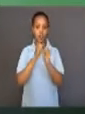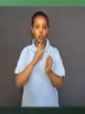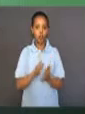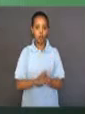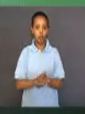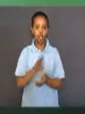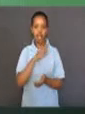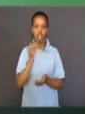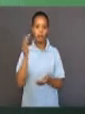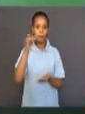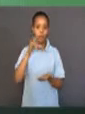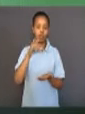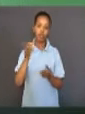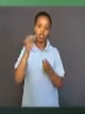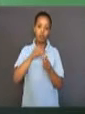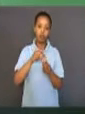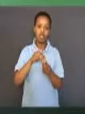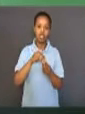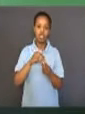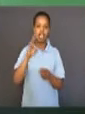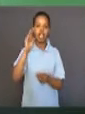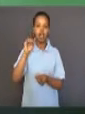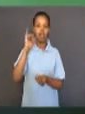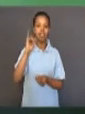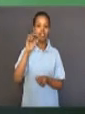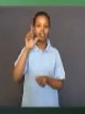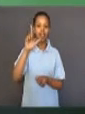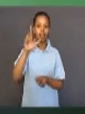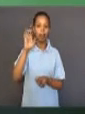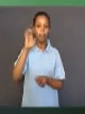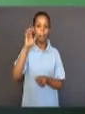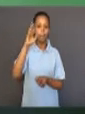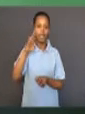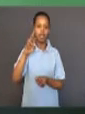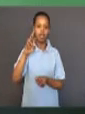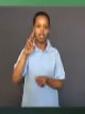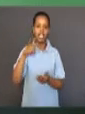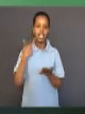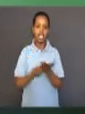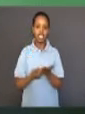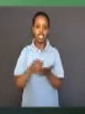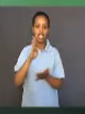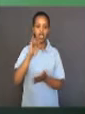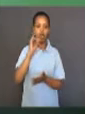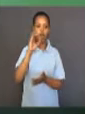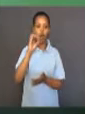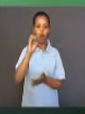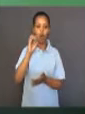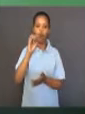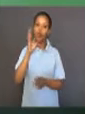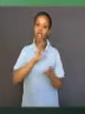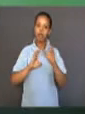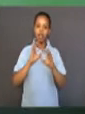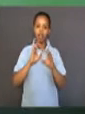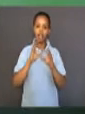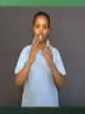we learned about Stanley Miller's experiment to confirm the